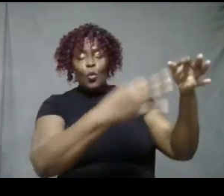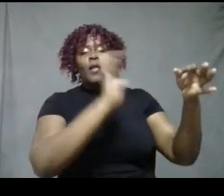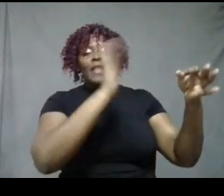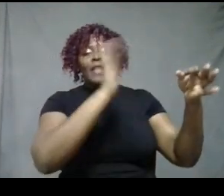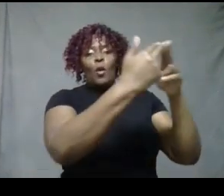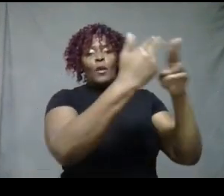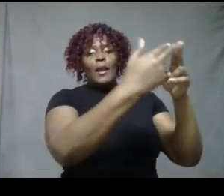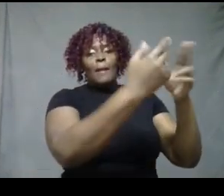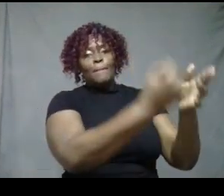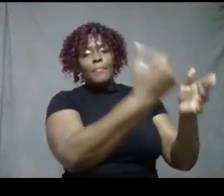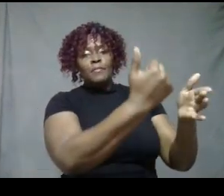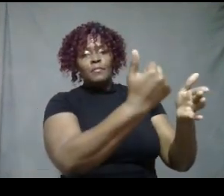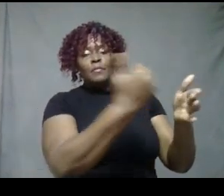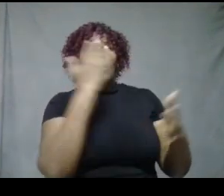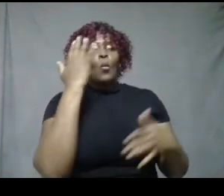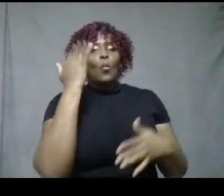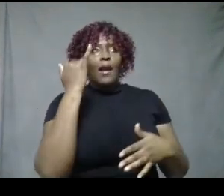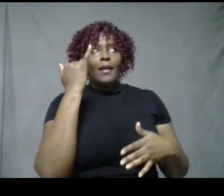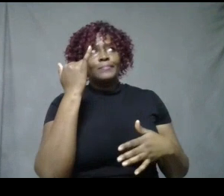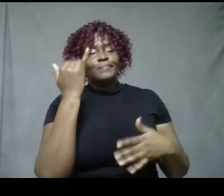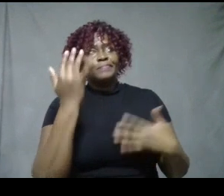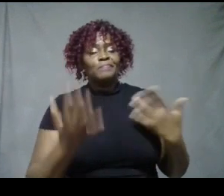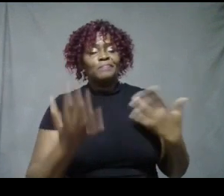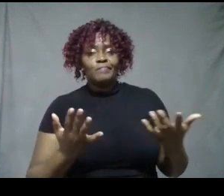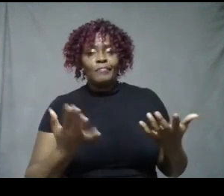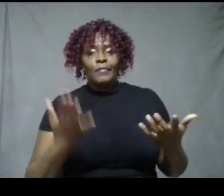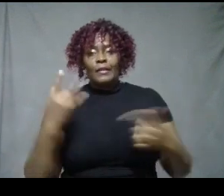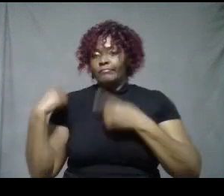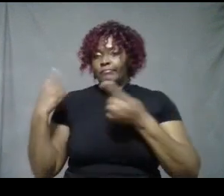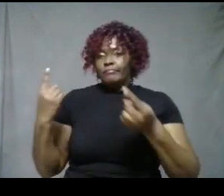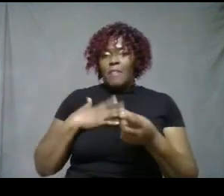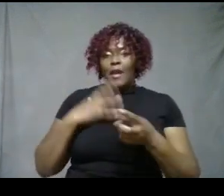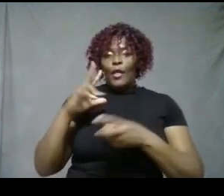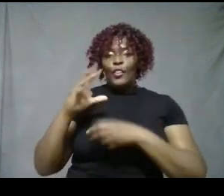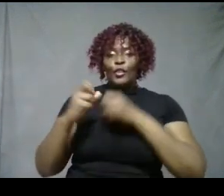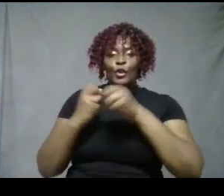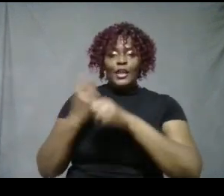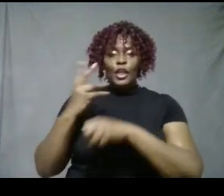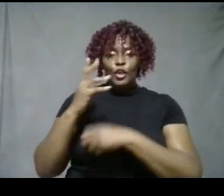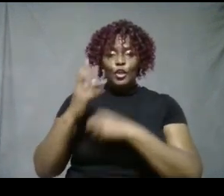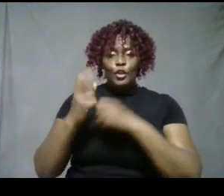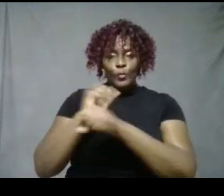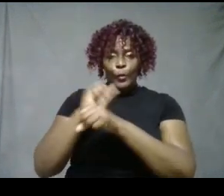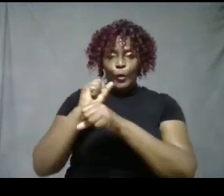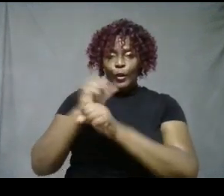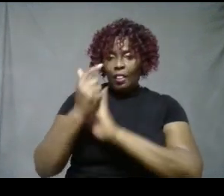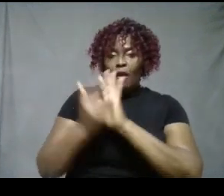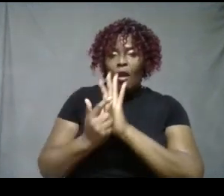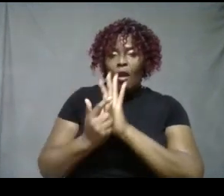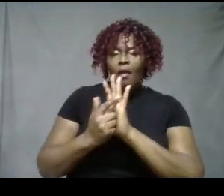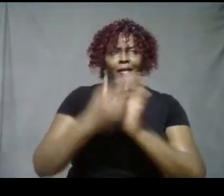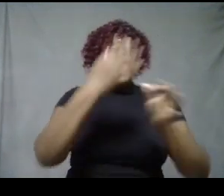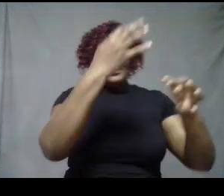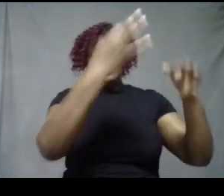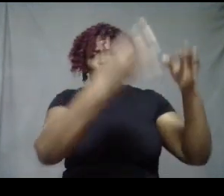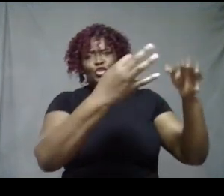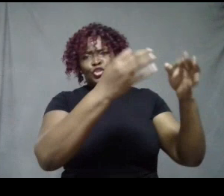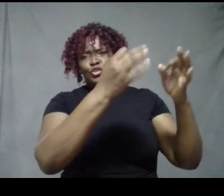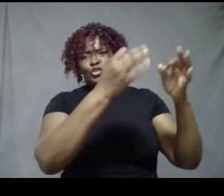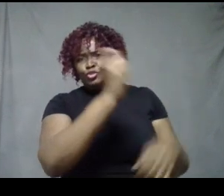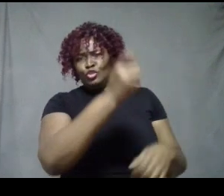because at least in my 30 years of experience in litigation, judges are always agreeable